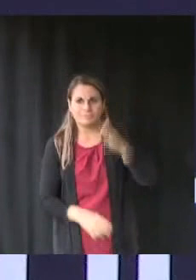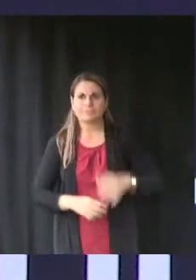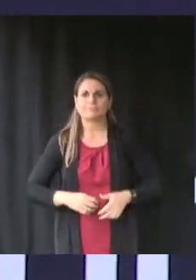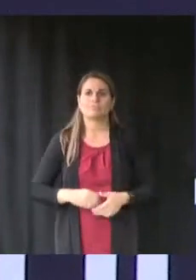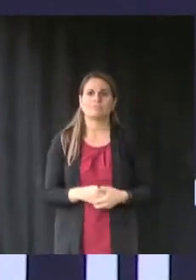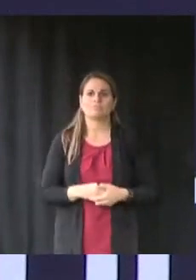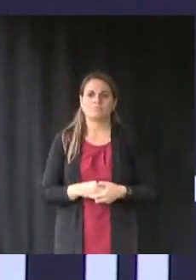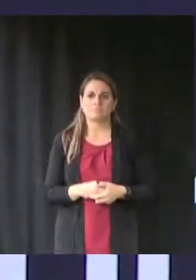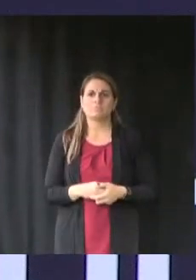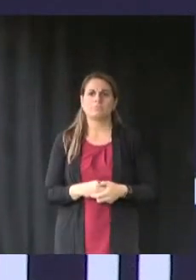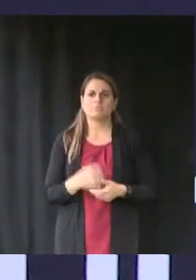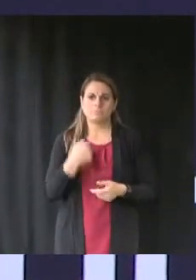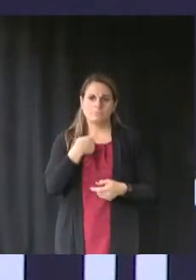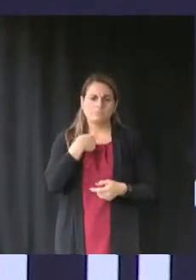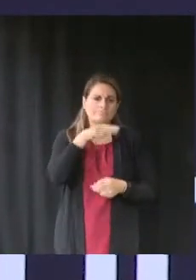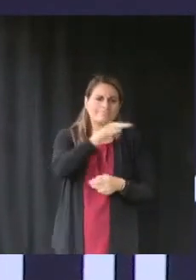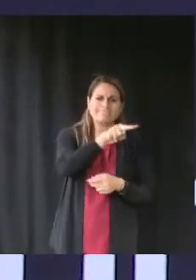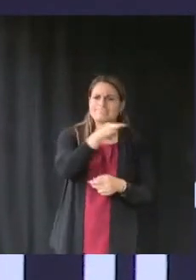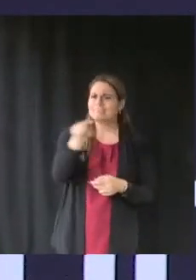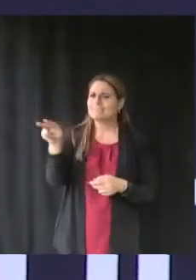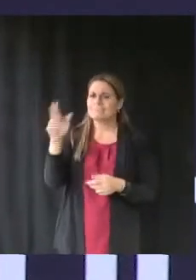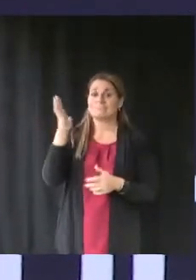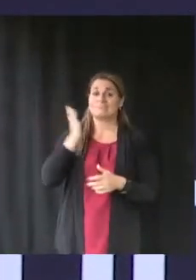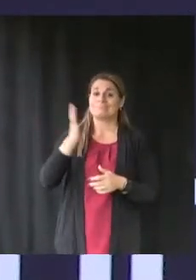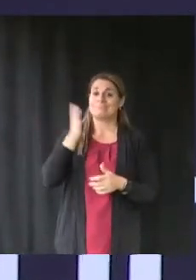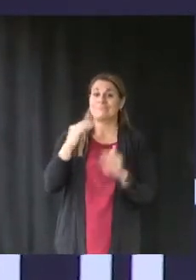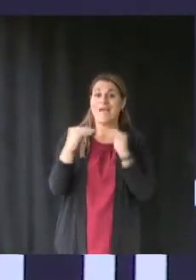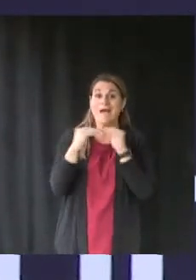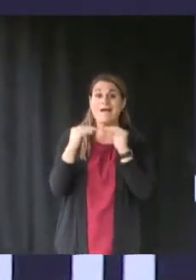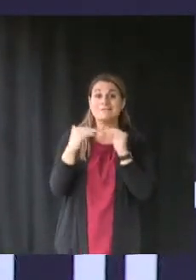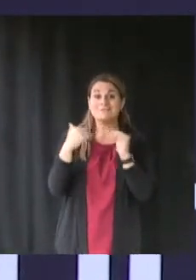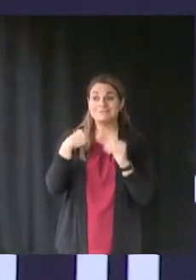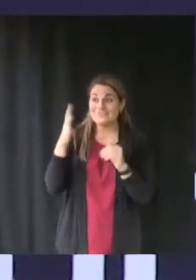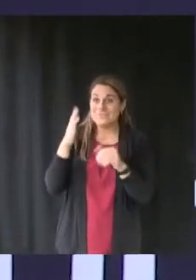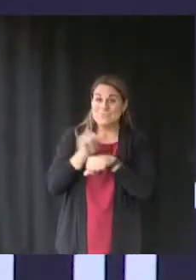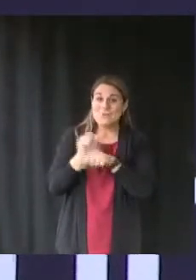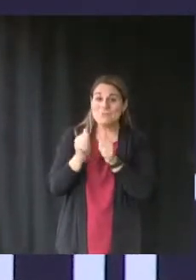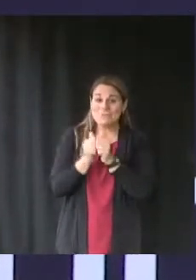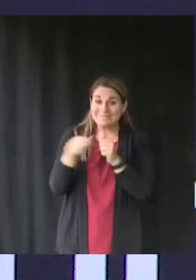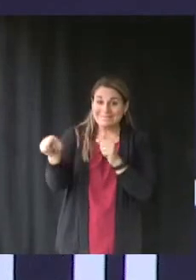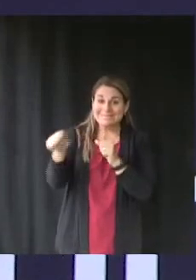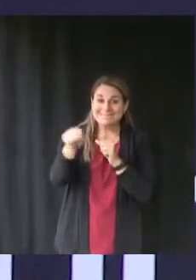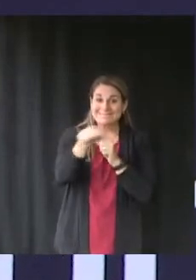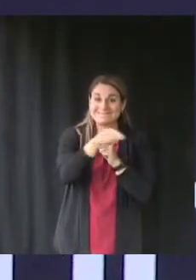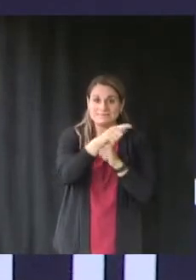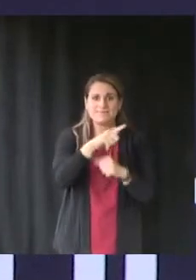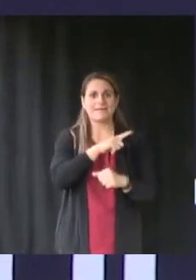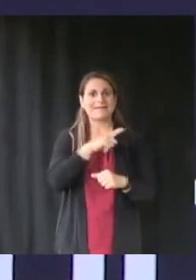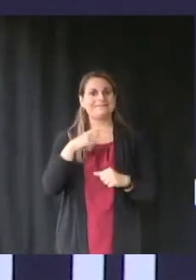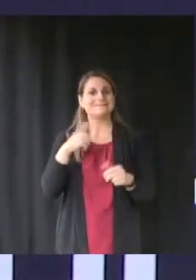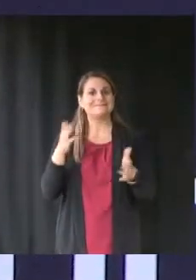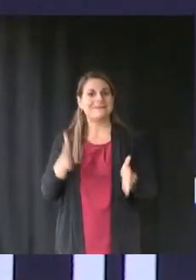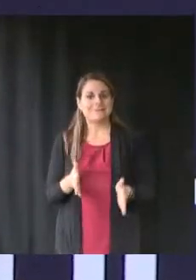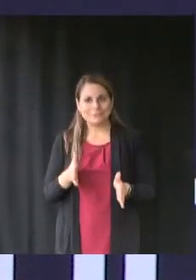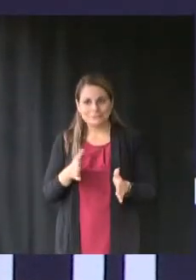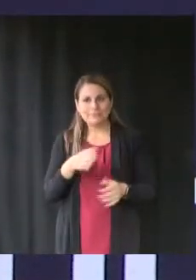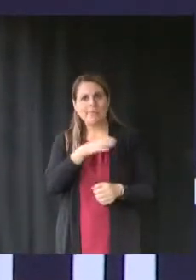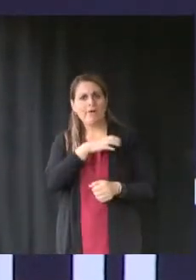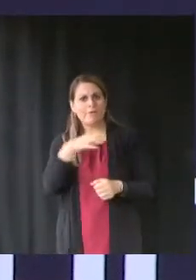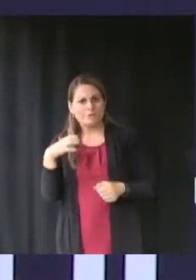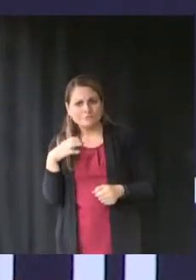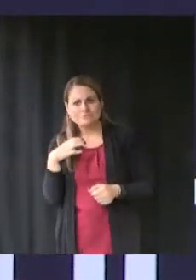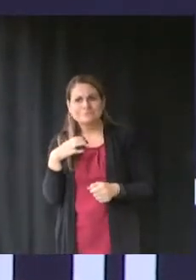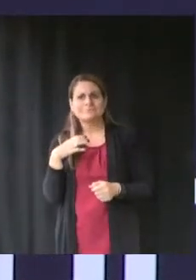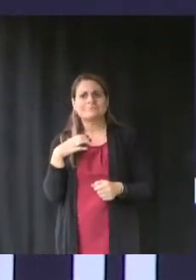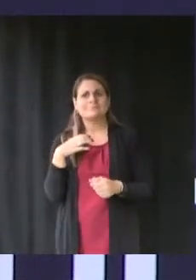door, are my former colleagues and members of our Connecticut delegation in Congress. And I see Dick Blumenthal over on the side. I saw Chris Murphy coming in. I